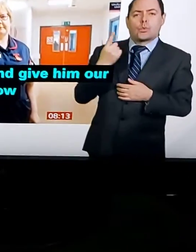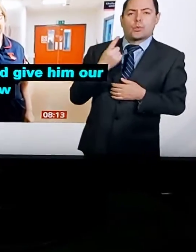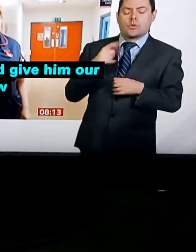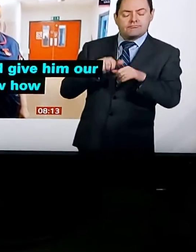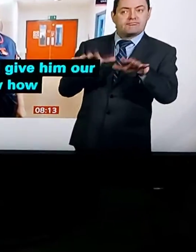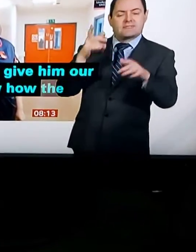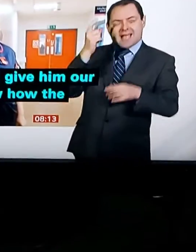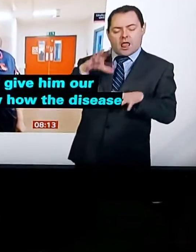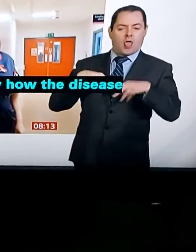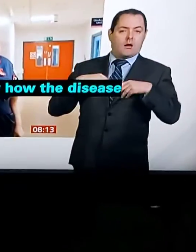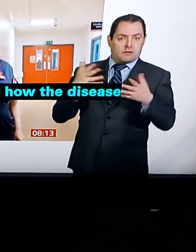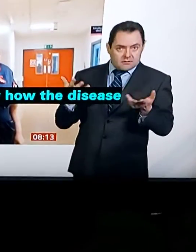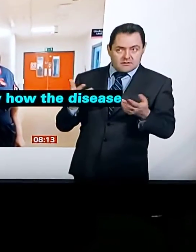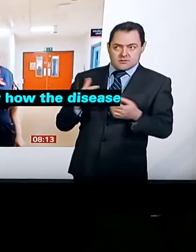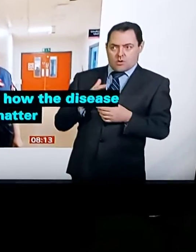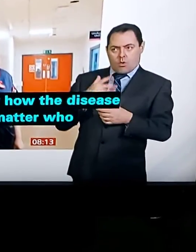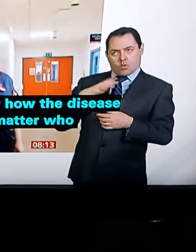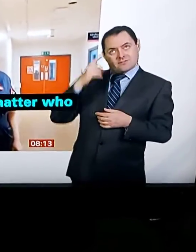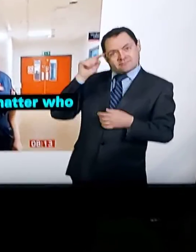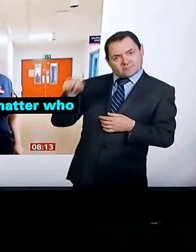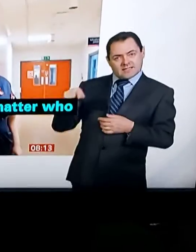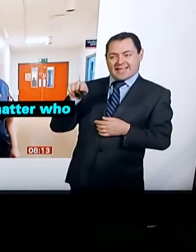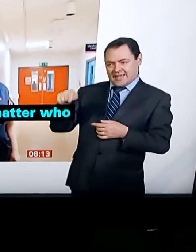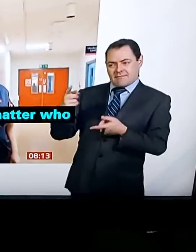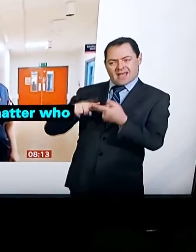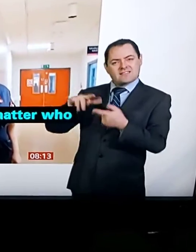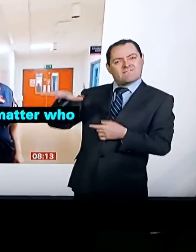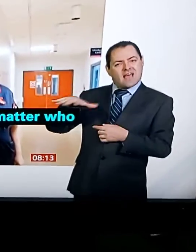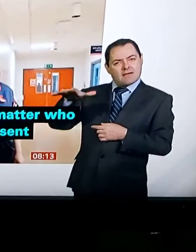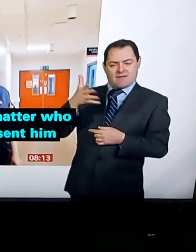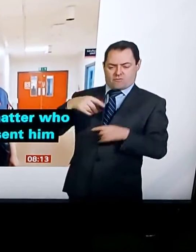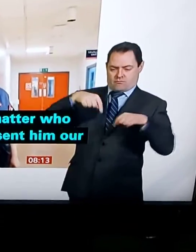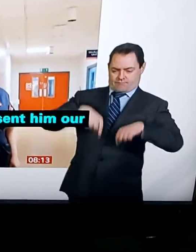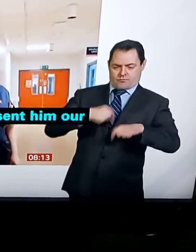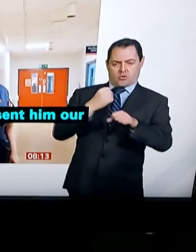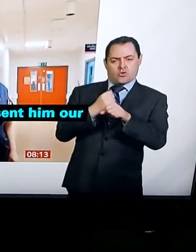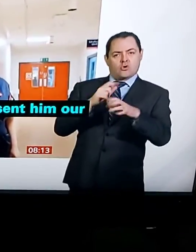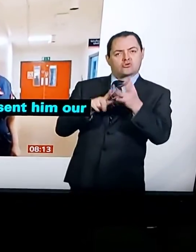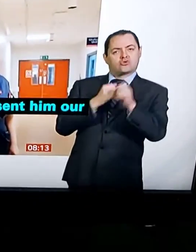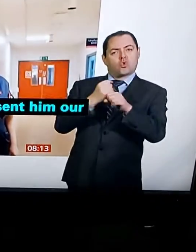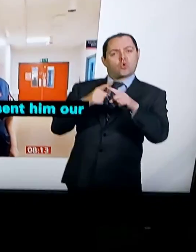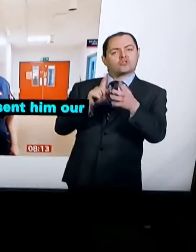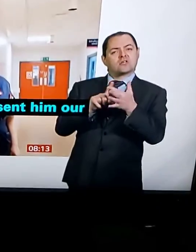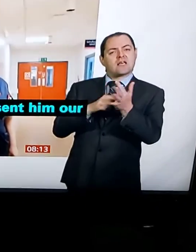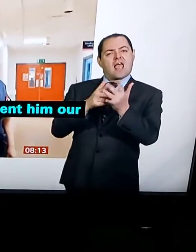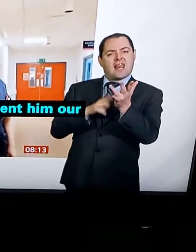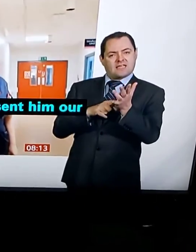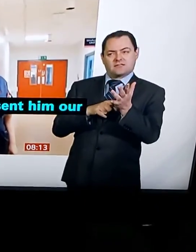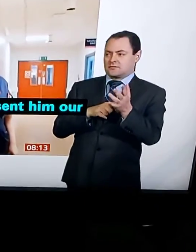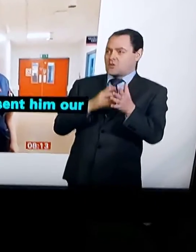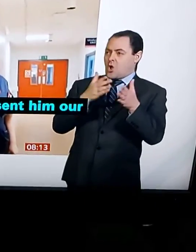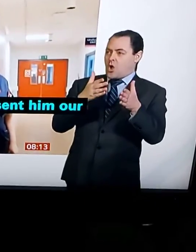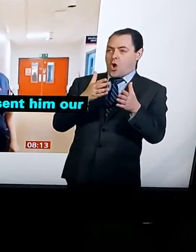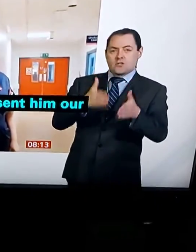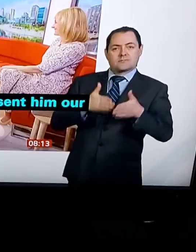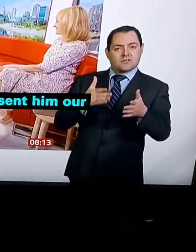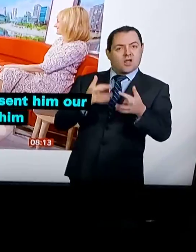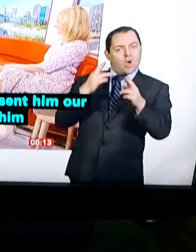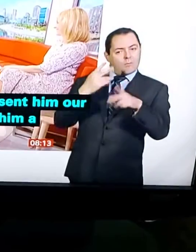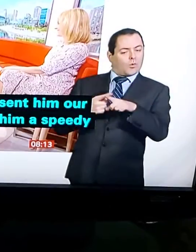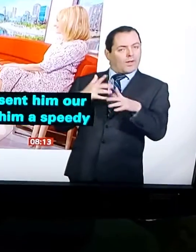basically just, sending our best wishes to him and his family, and from everybody at the George Eliot Hospital, we hope him a really speedy recovery. And Tracy, how